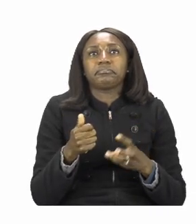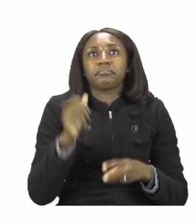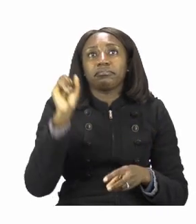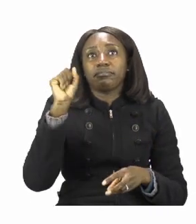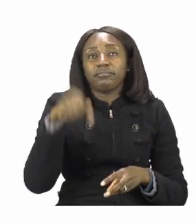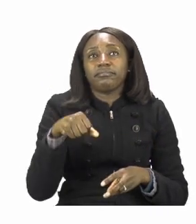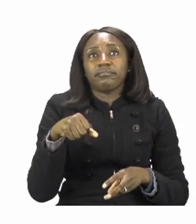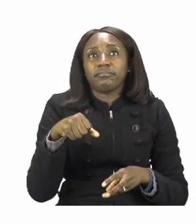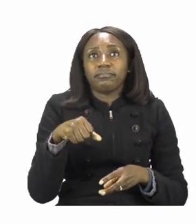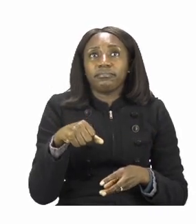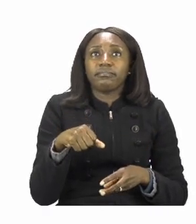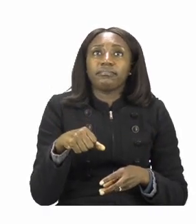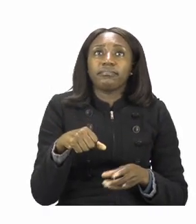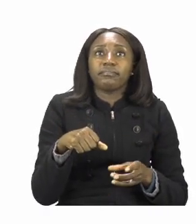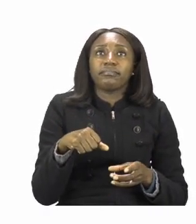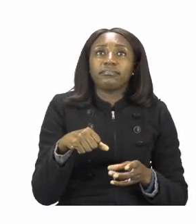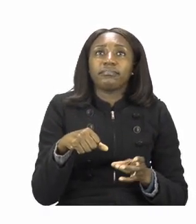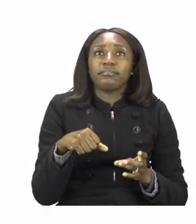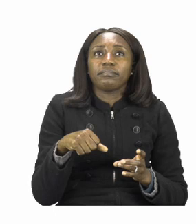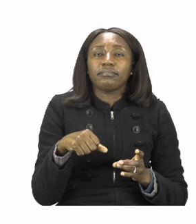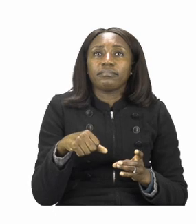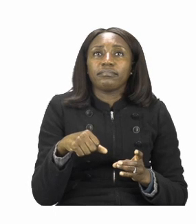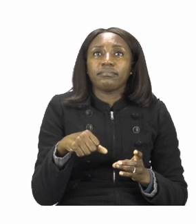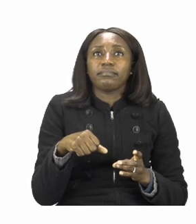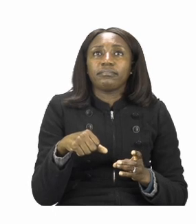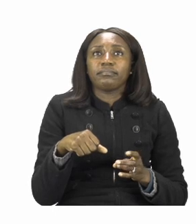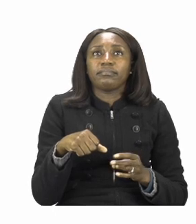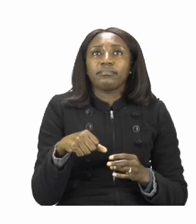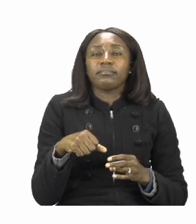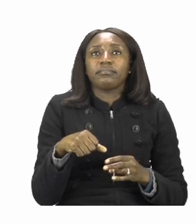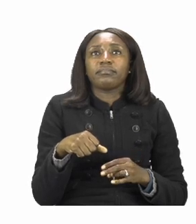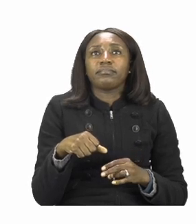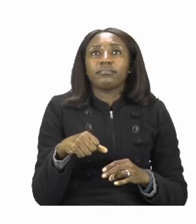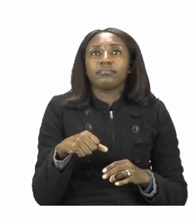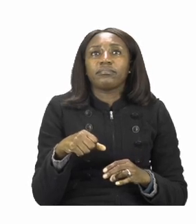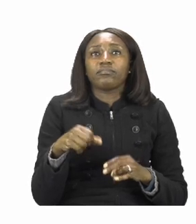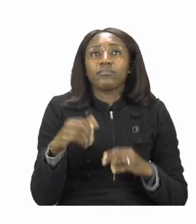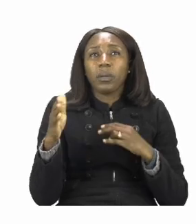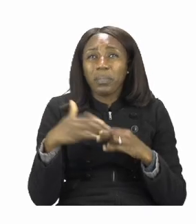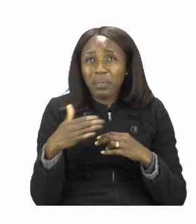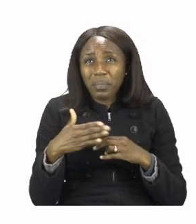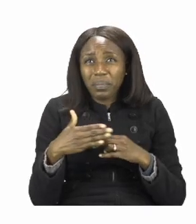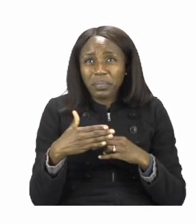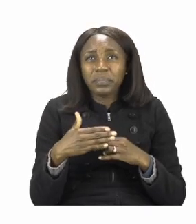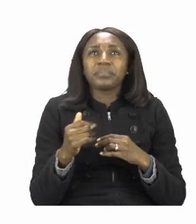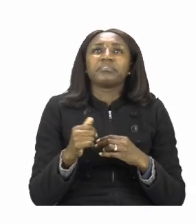yes. On the other side, we have soon,